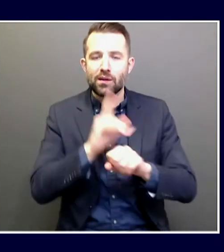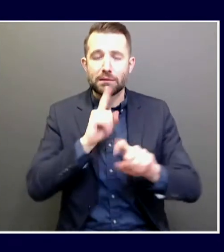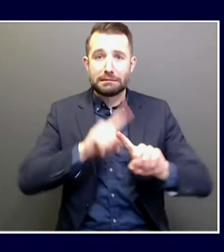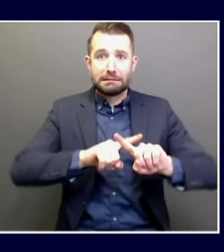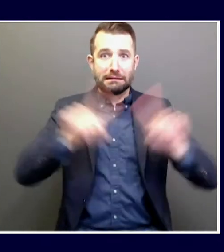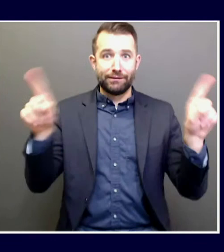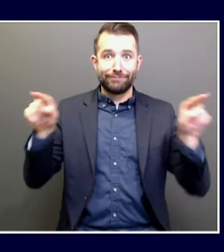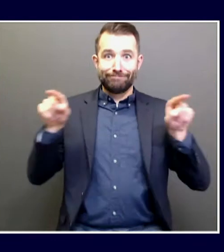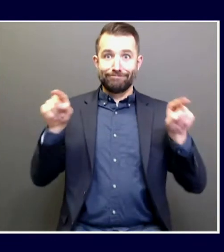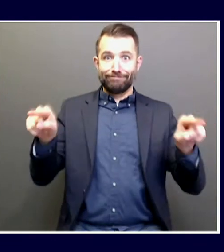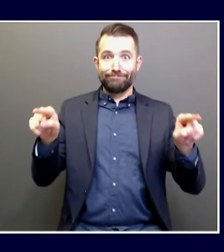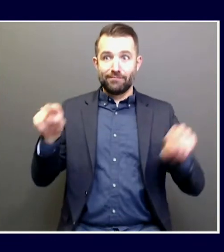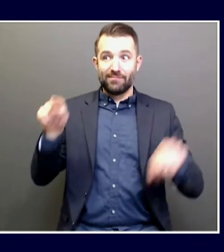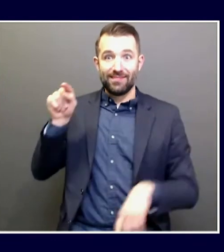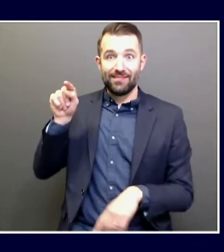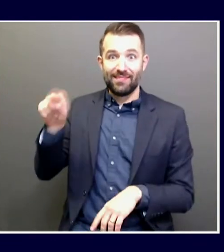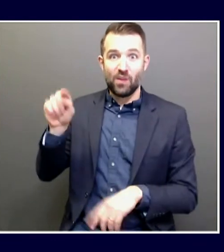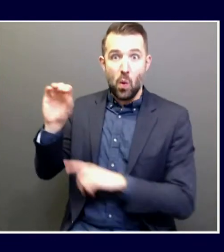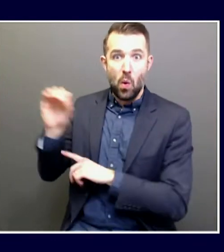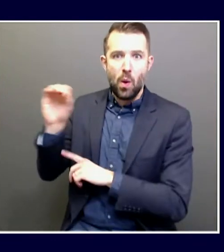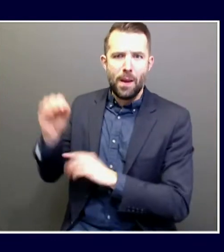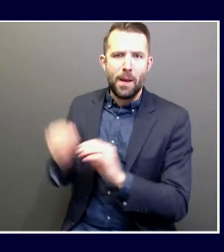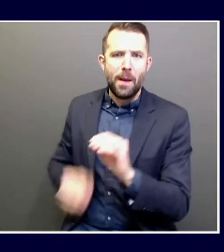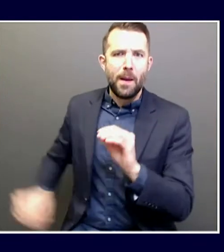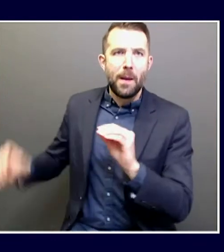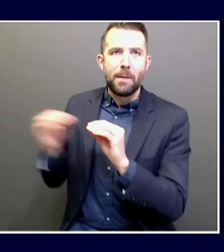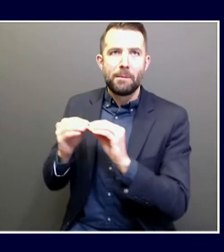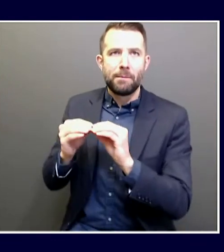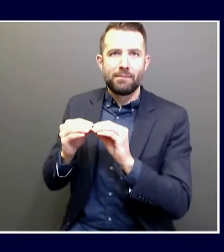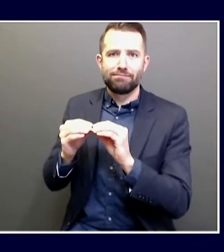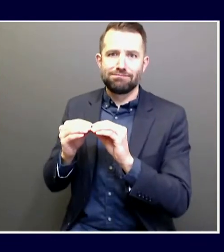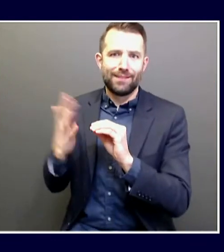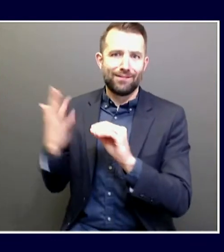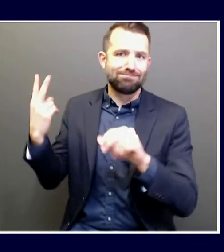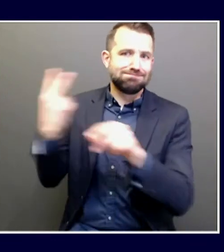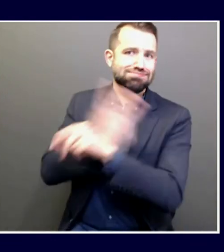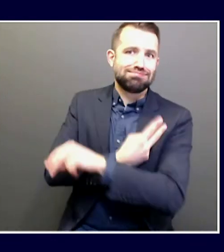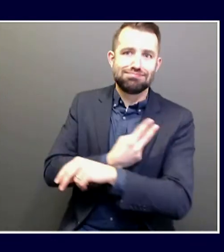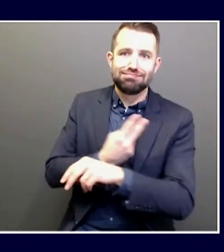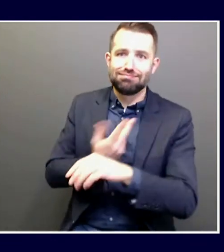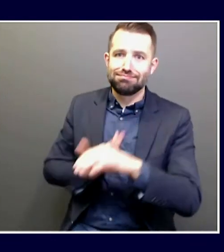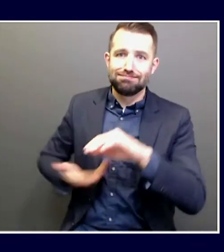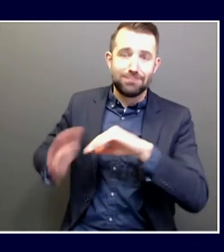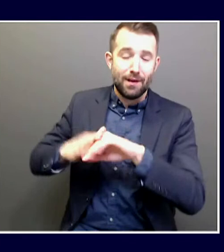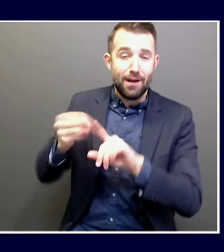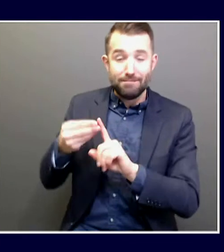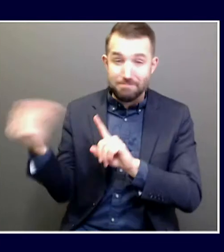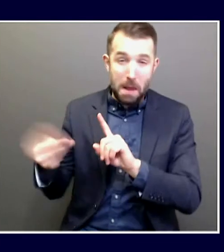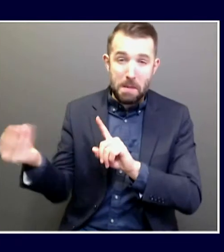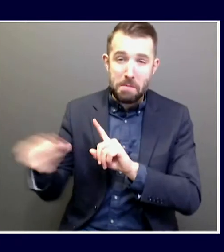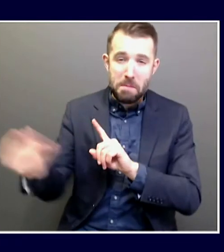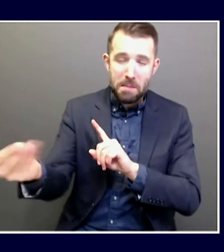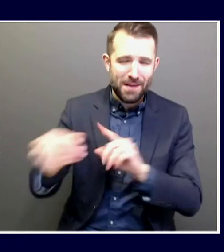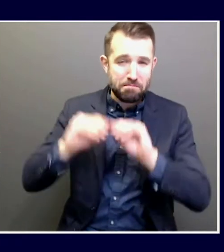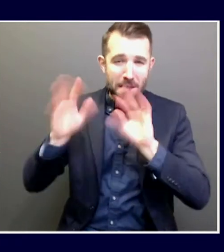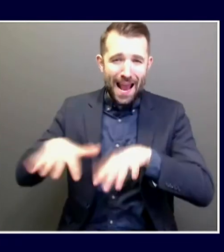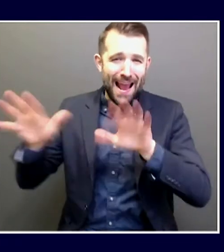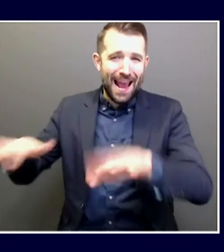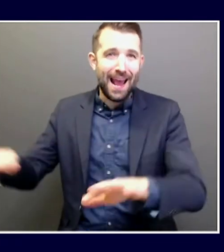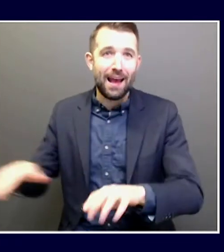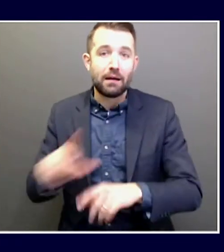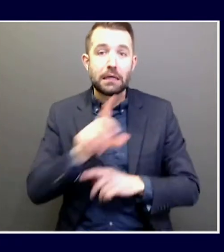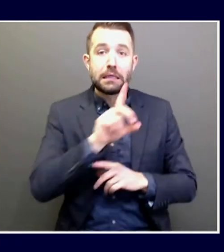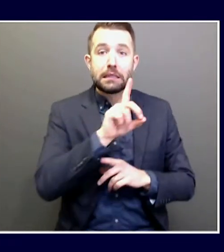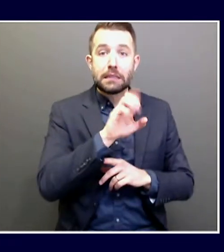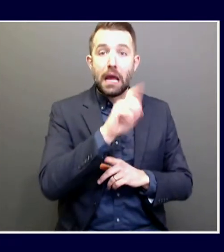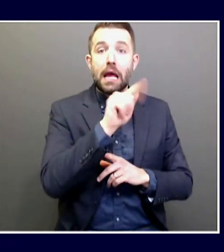contagious, perhaps 3 times more contagious than the Delta variant, which itself was more contagious than